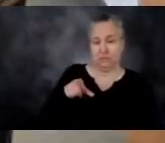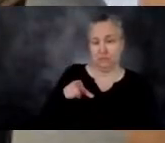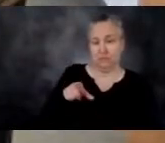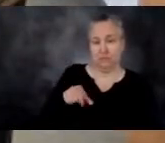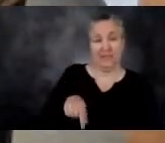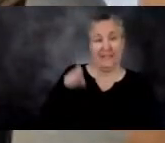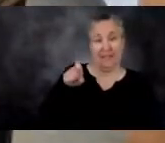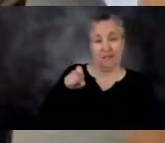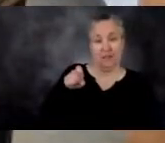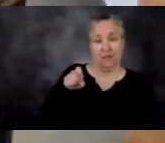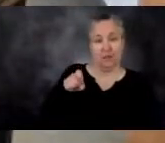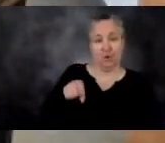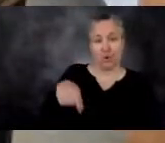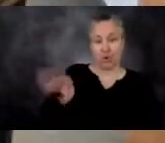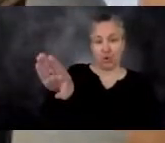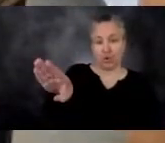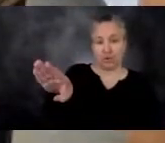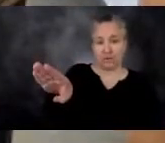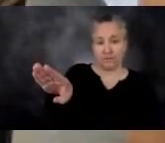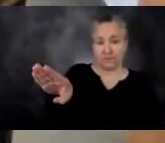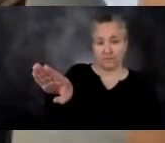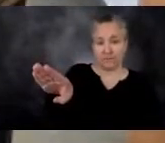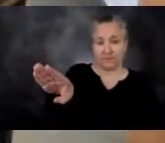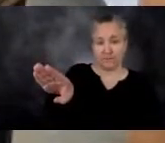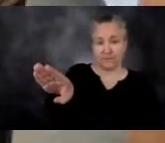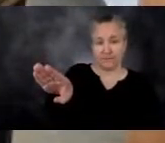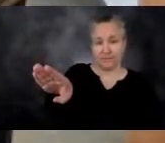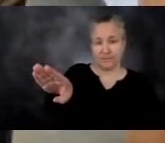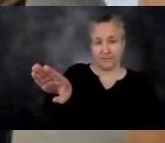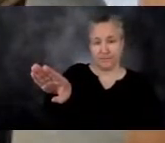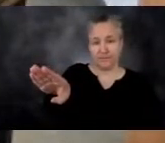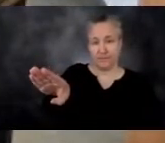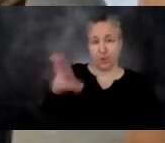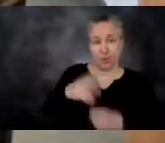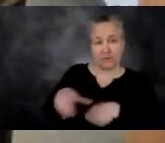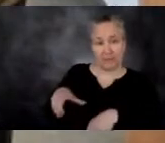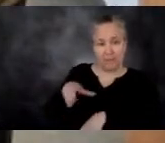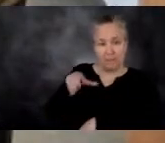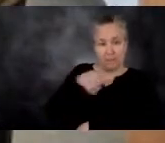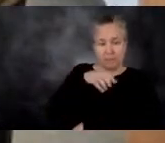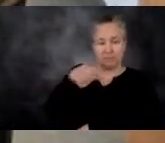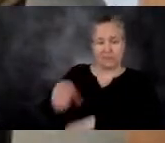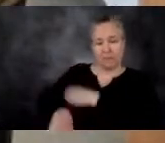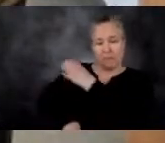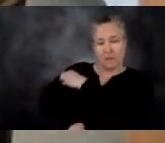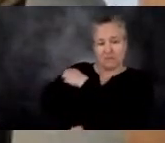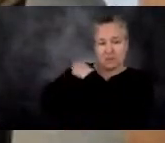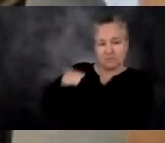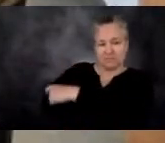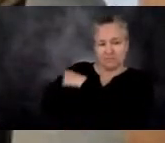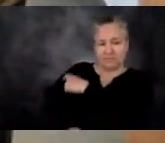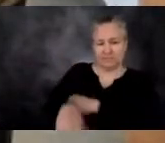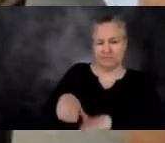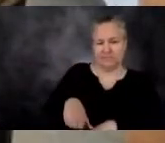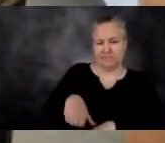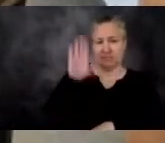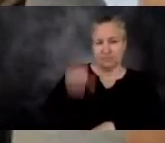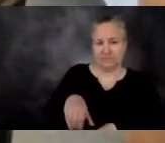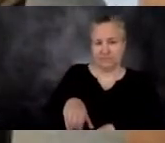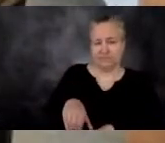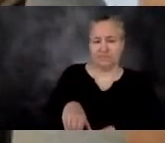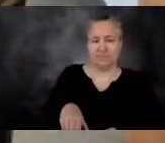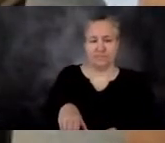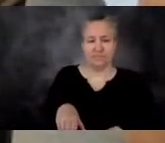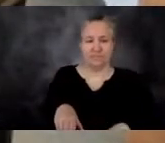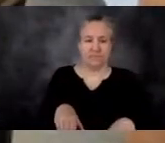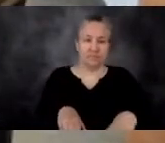that foot, you're like, you're gonna kick forward, quick kick with this muscle, bring it back down or bring it back in and then back down. You're gonna take the opposite leg, knee